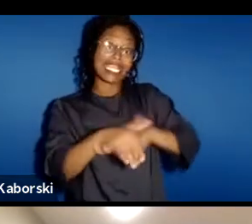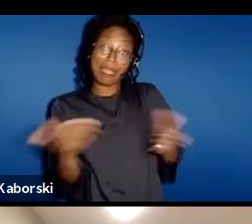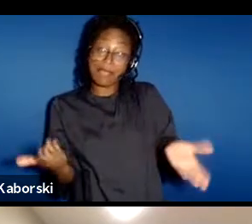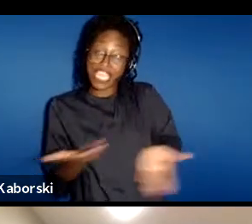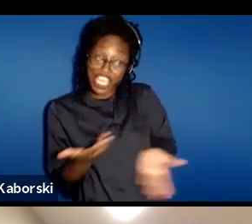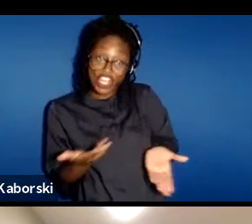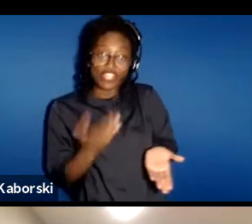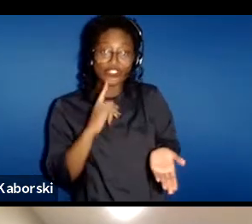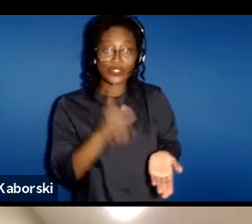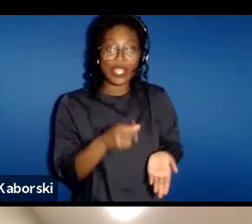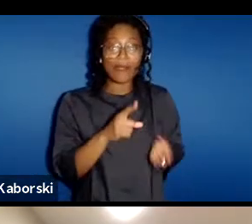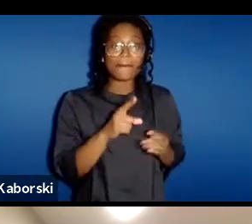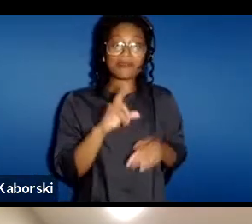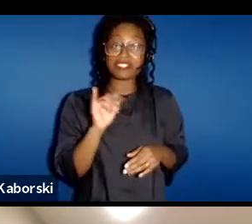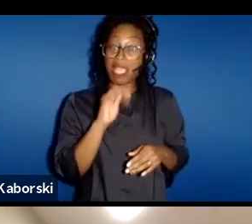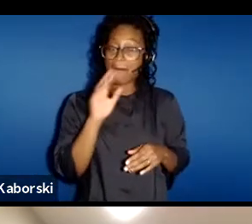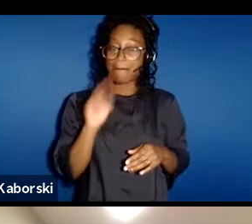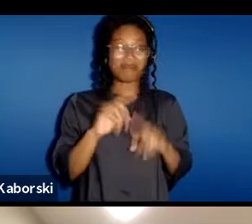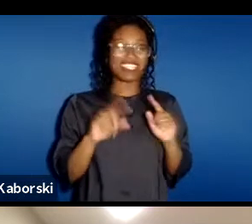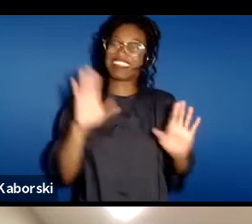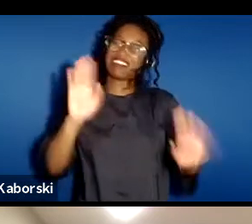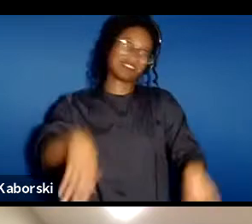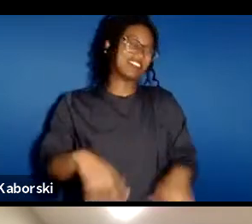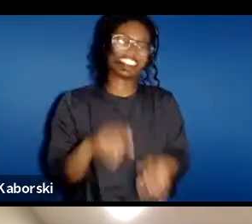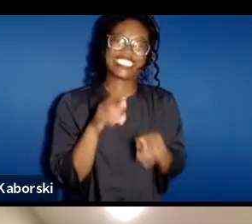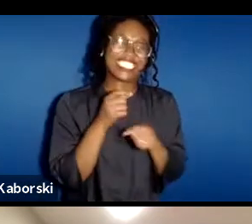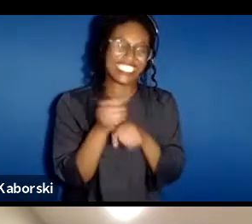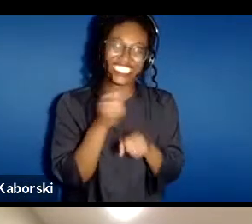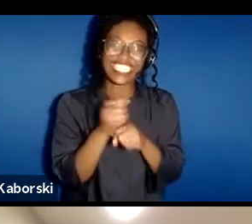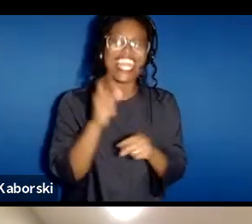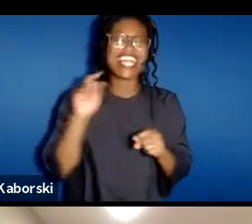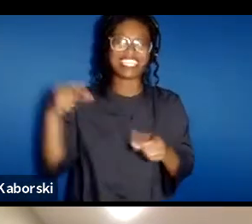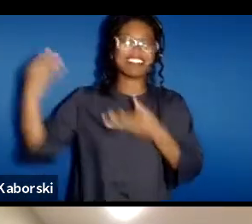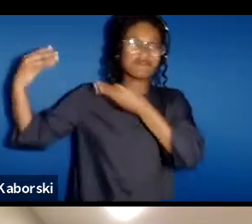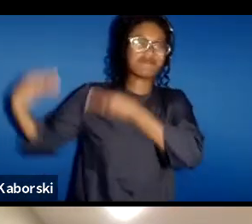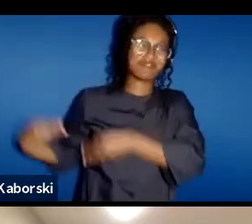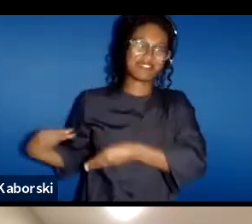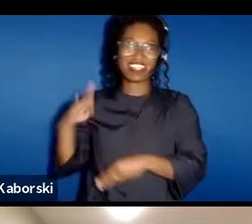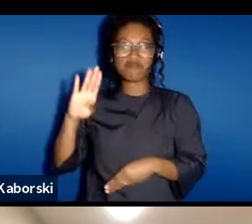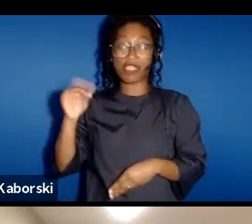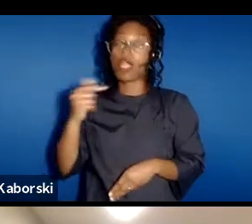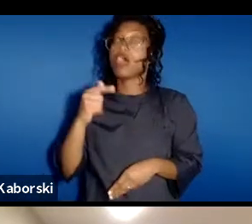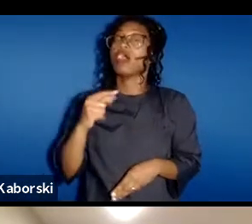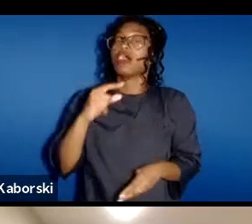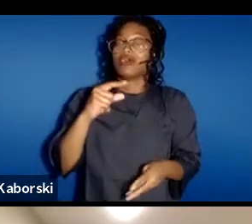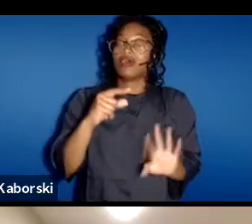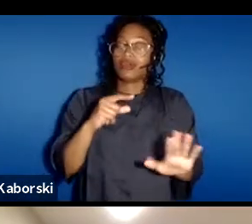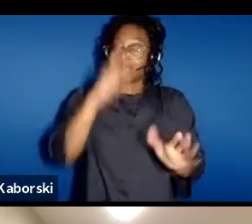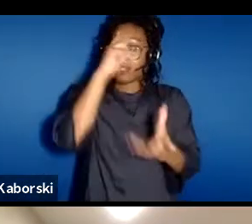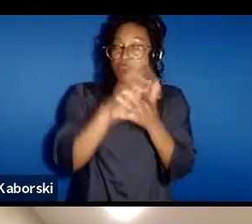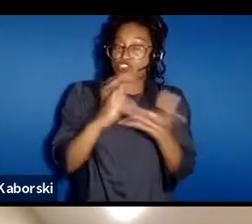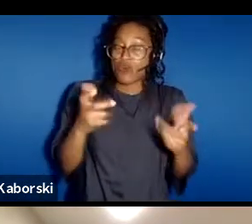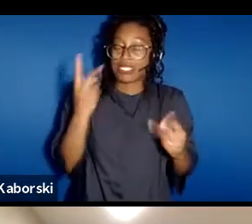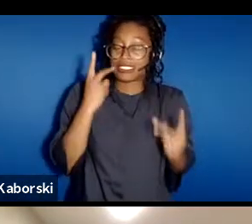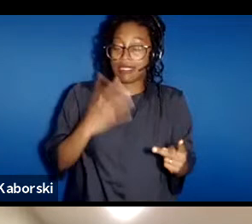here. Jim, no, that's a background. Okay. Believe me, you don't want to see my home office.